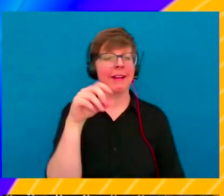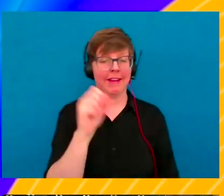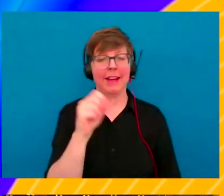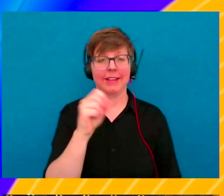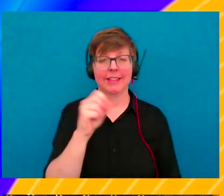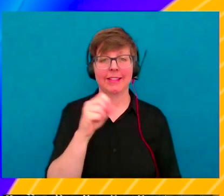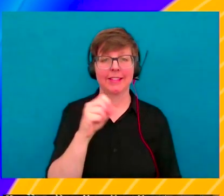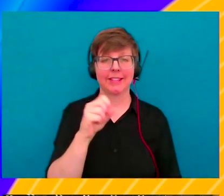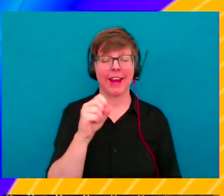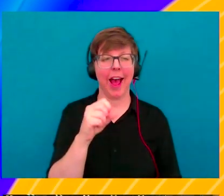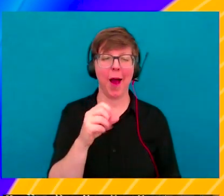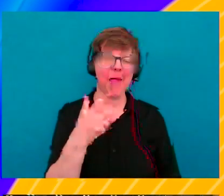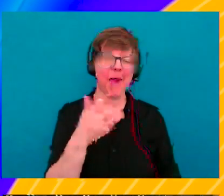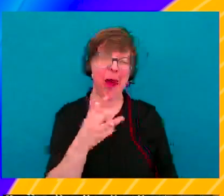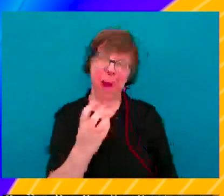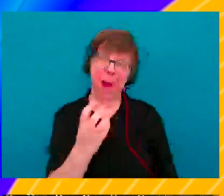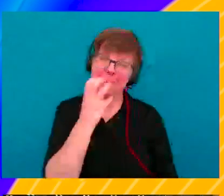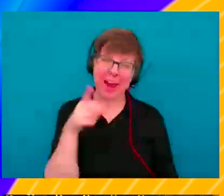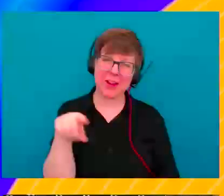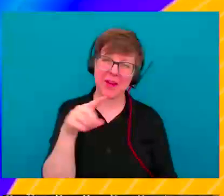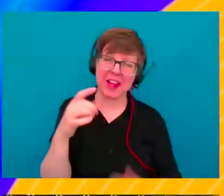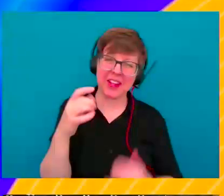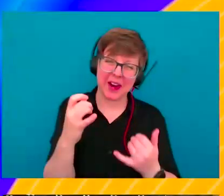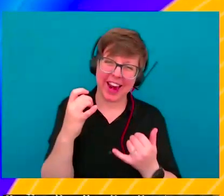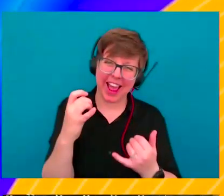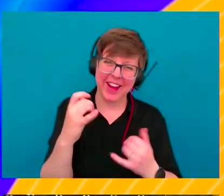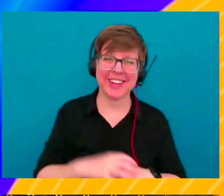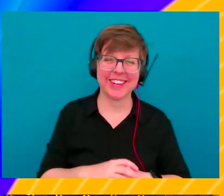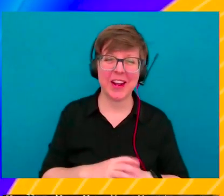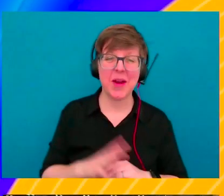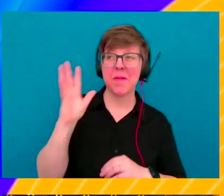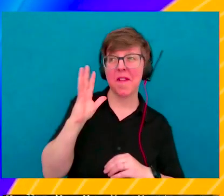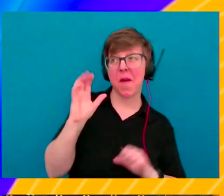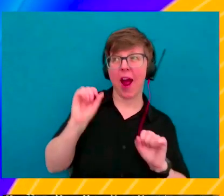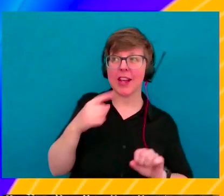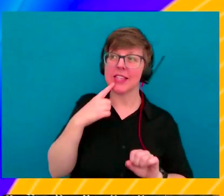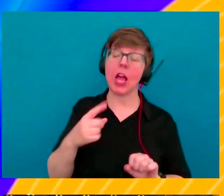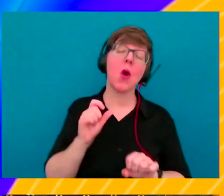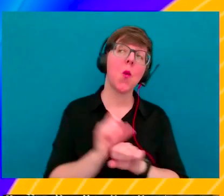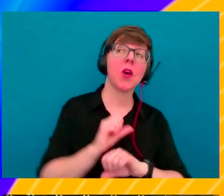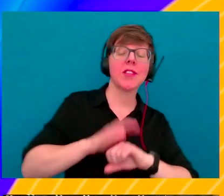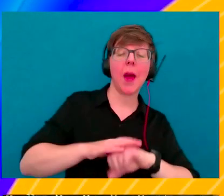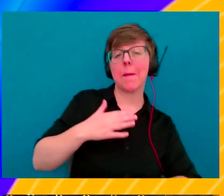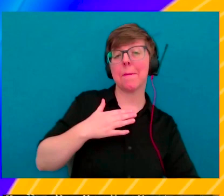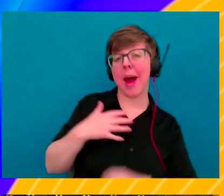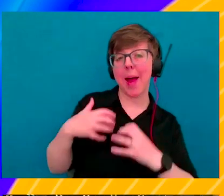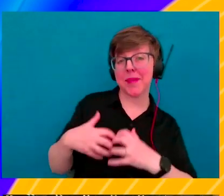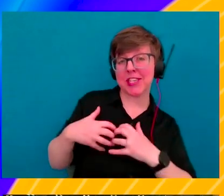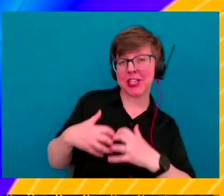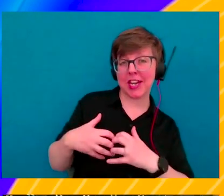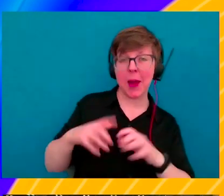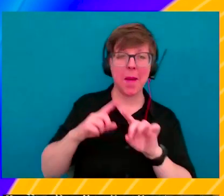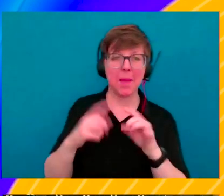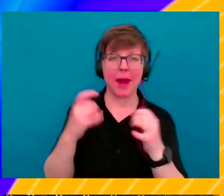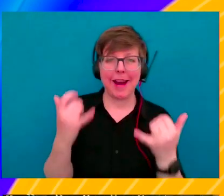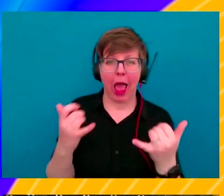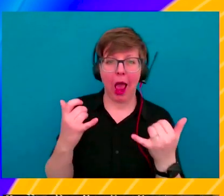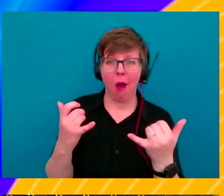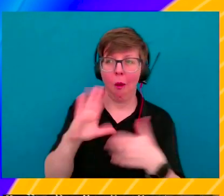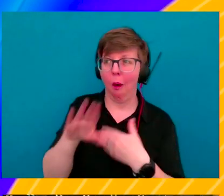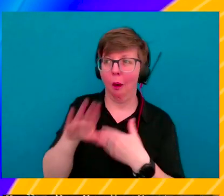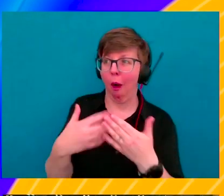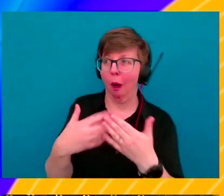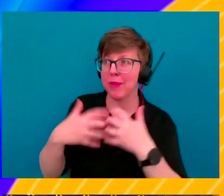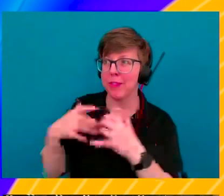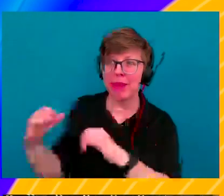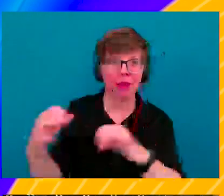now because I used to be able to say, like, well, it works on my machine, and now everybody's machine is the same, and that's not fair